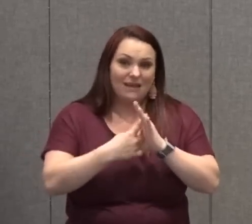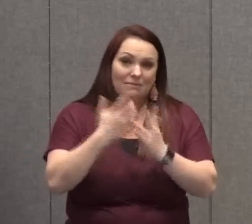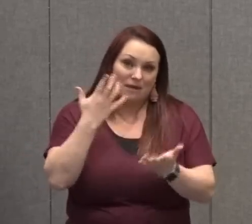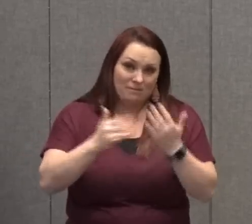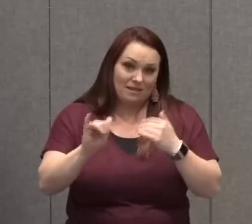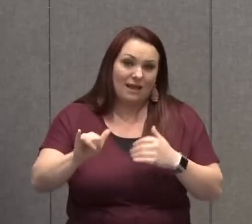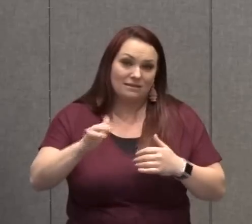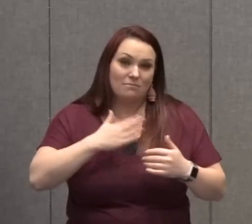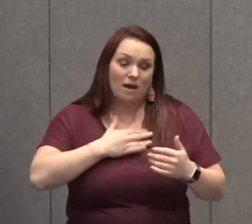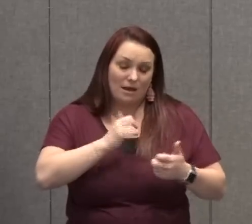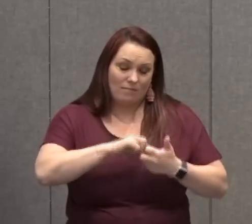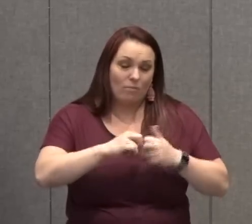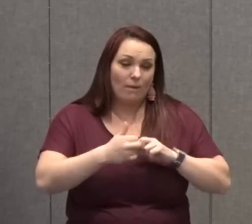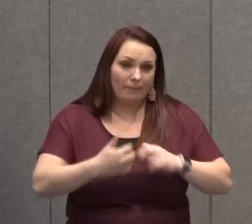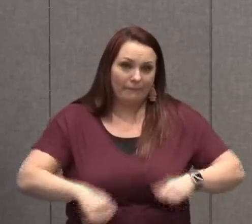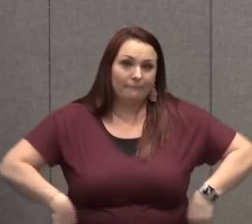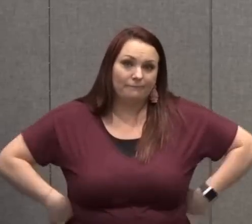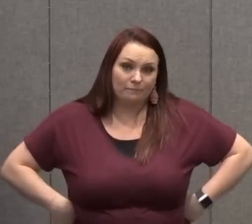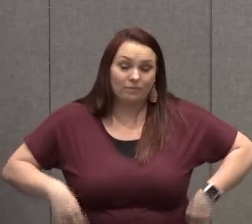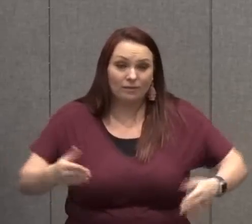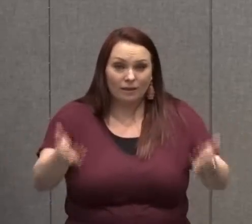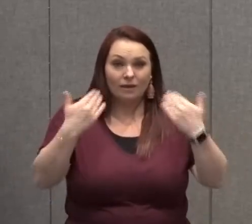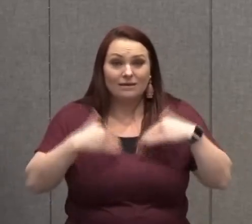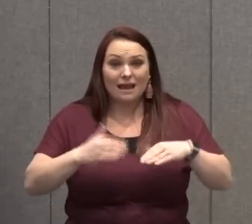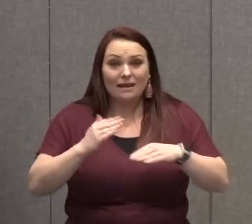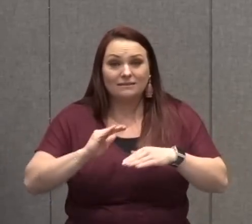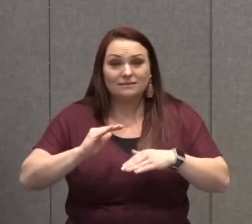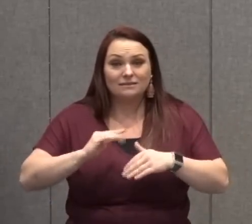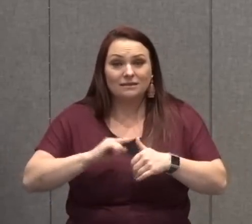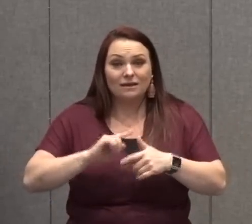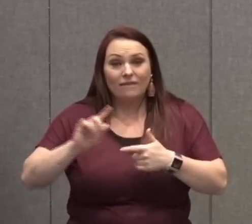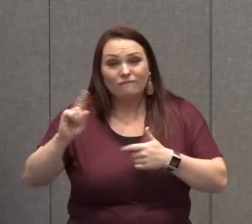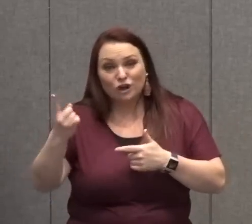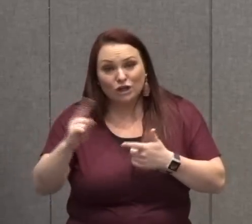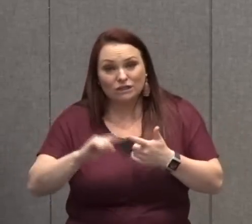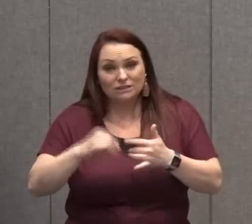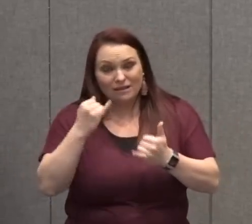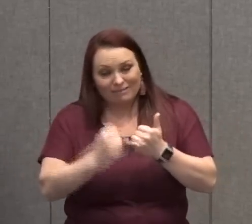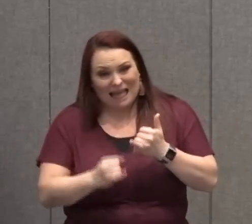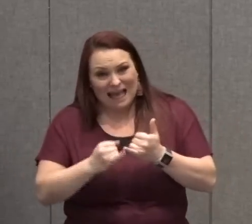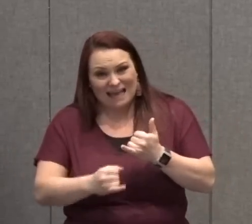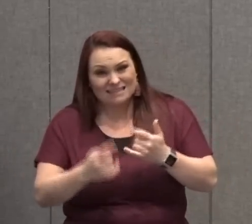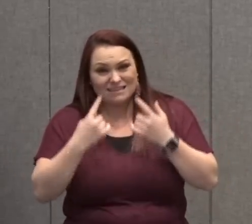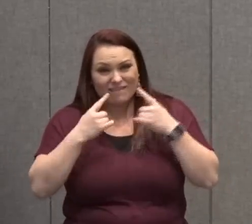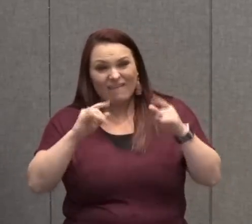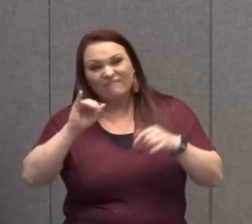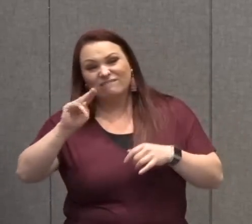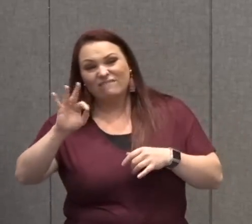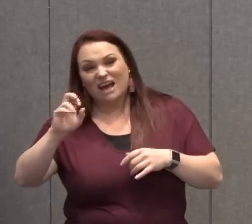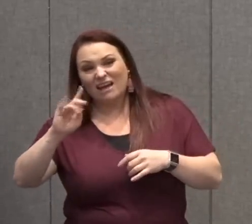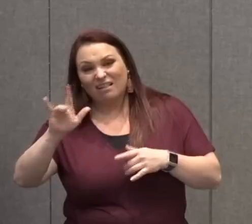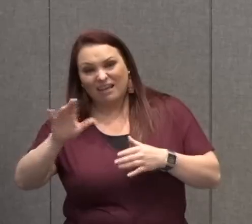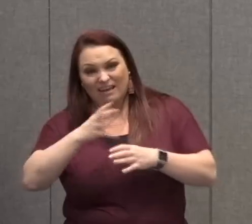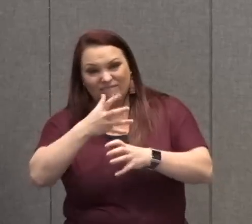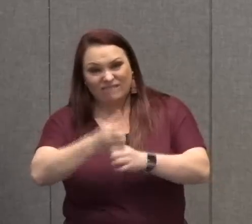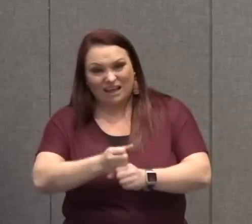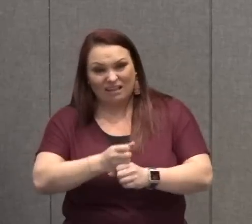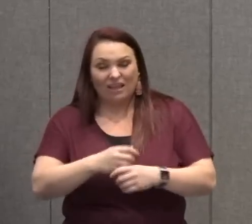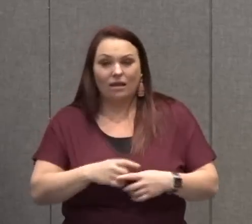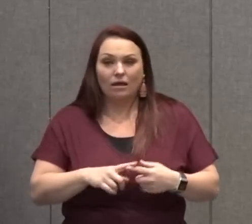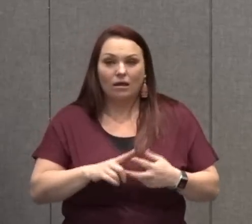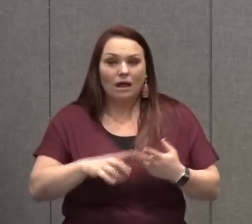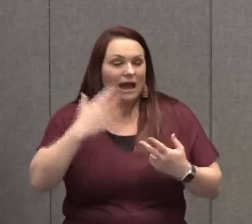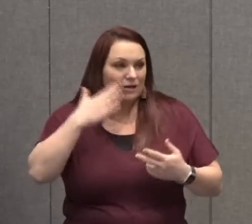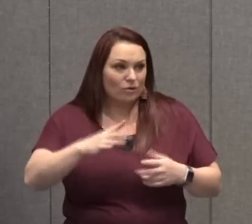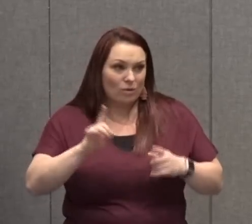good job next first last and finally hopefully I don't know I